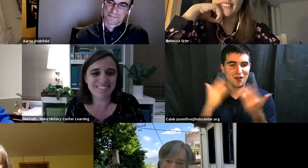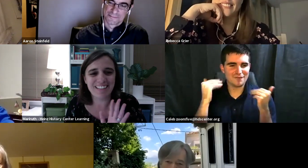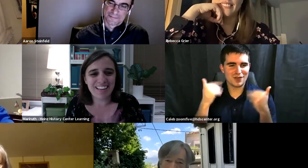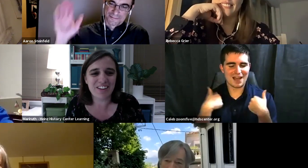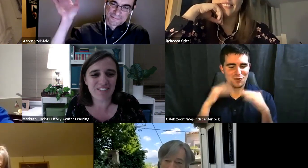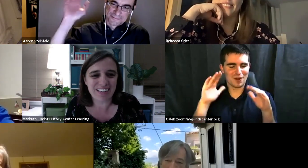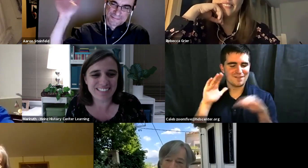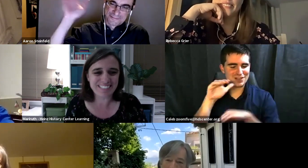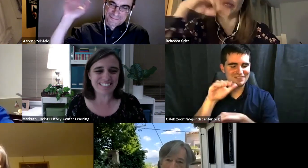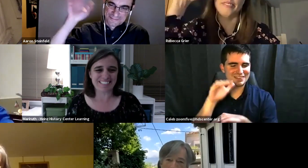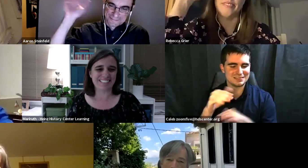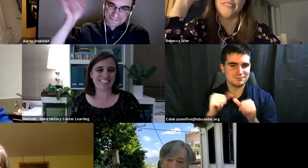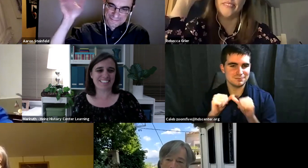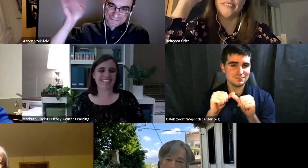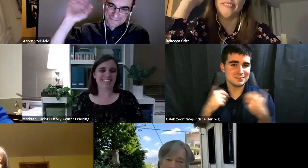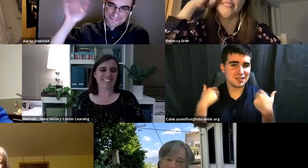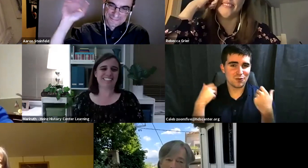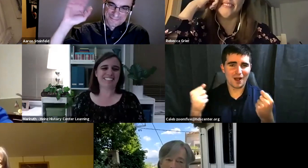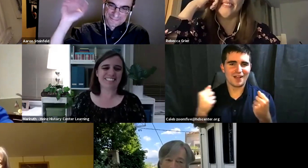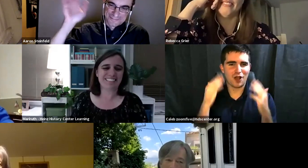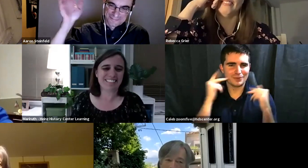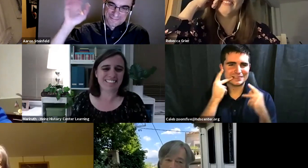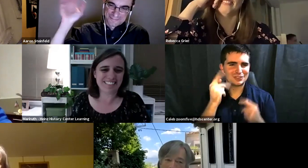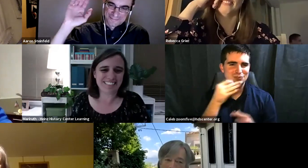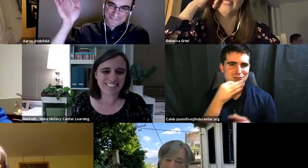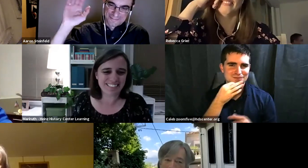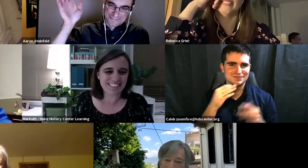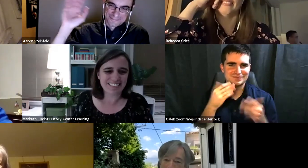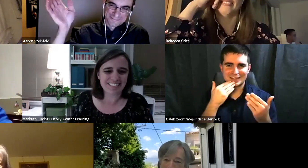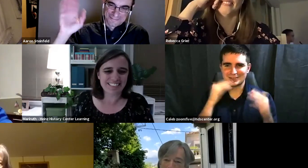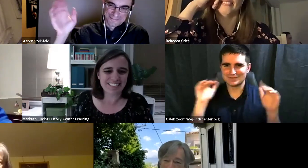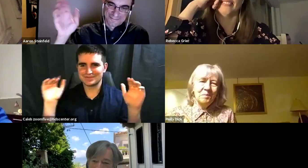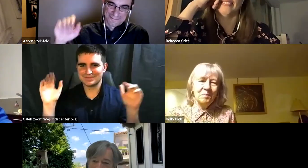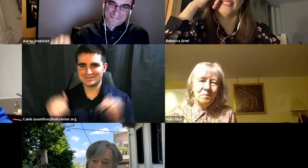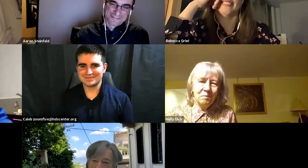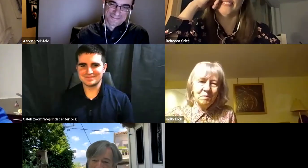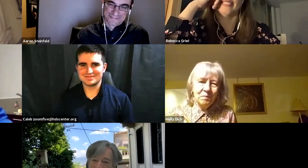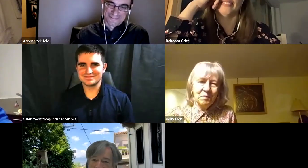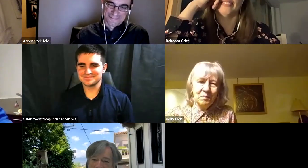Thank you, everyone. Thank you. Thanks, everybody.